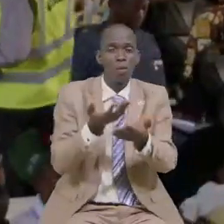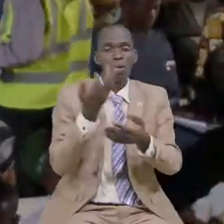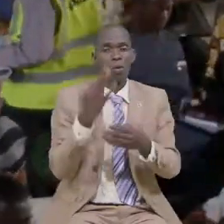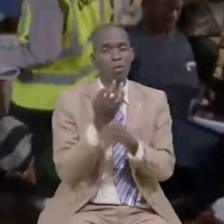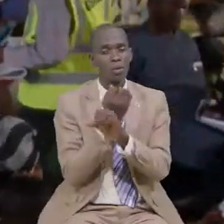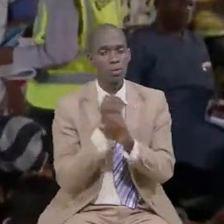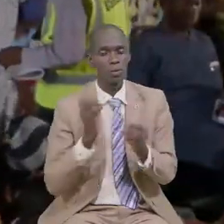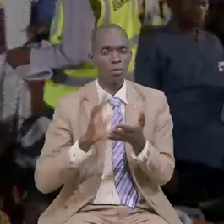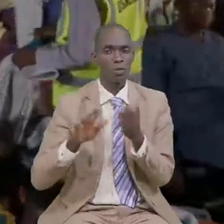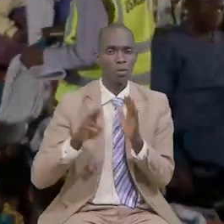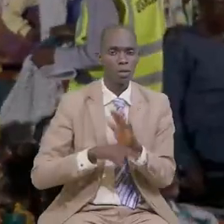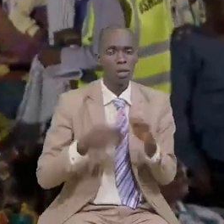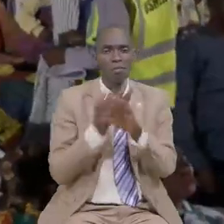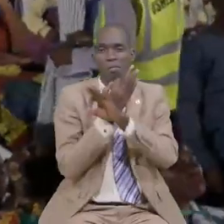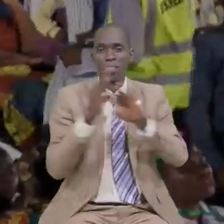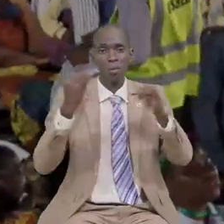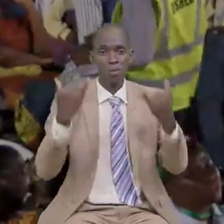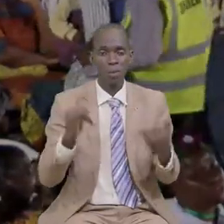and freedom now.